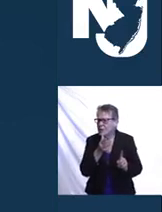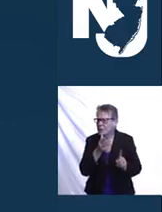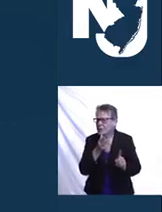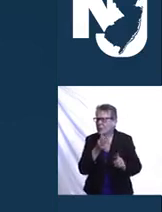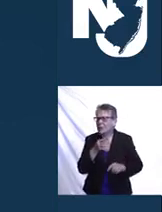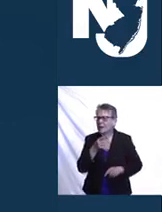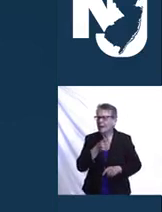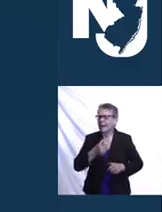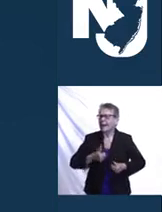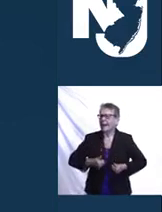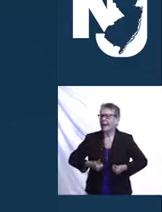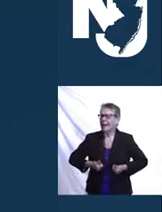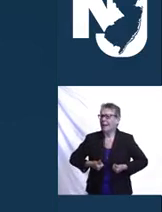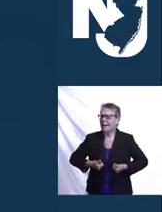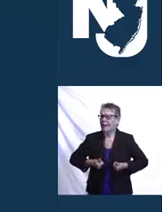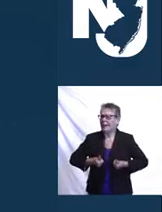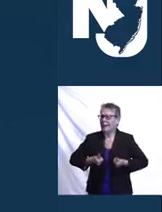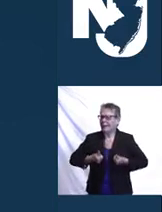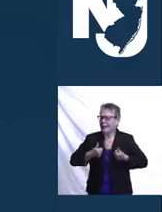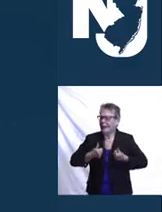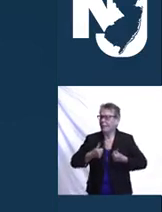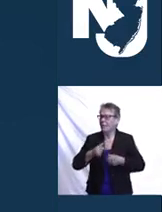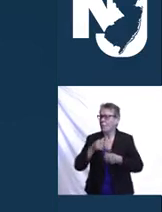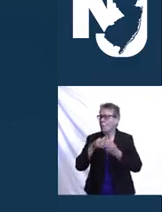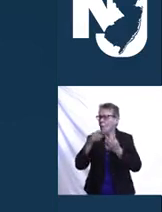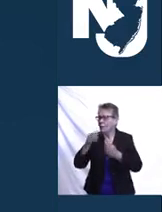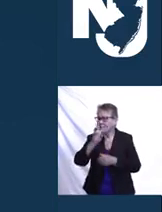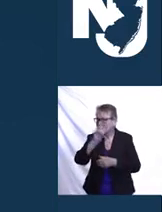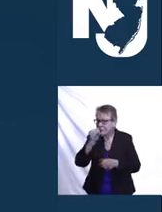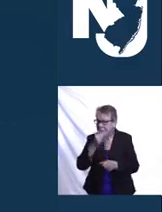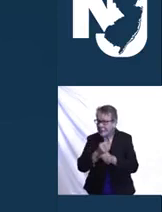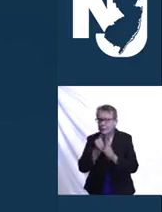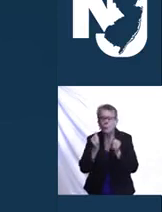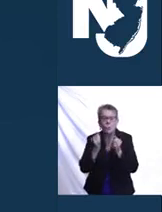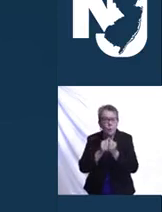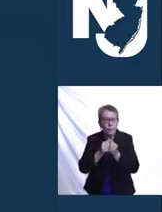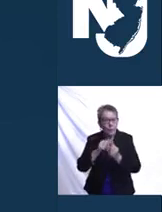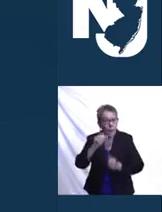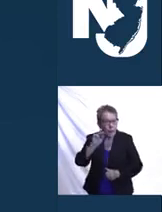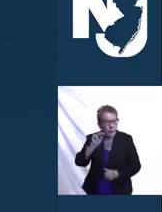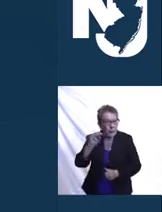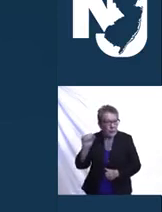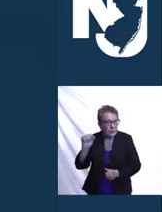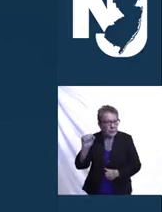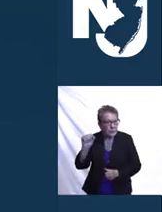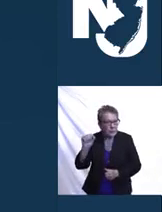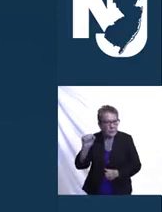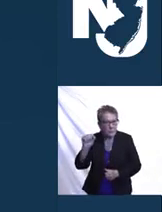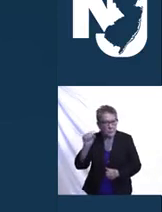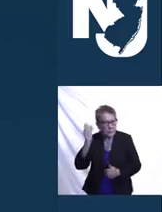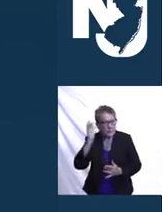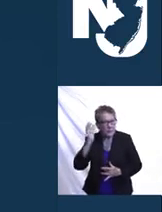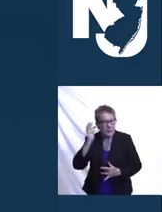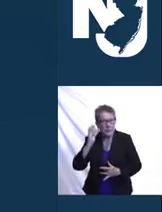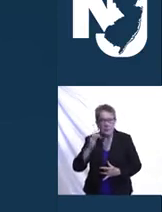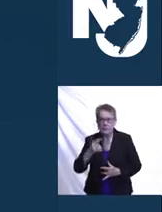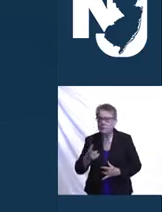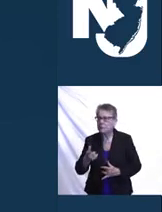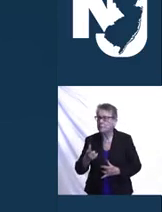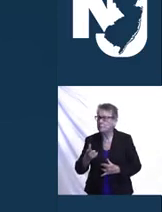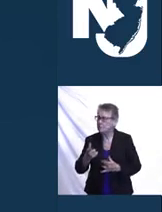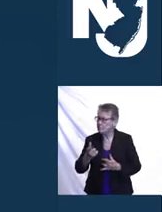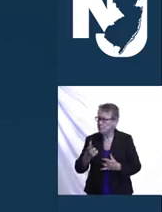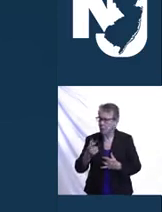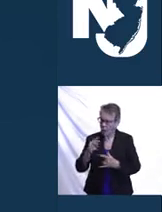only this virus that finally did her in, which is extraordinary, and that she was a poll worker for decades, and she was very proud of that.